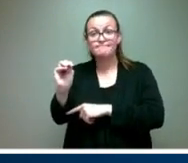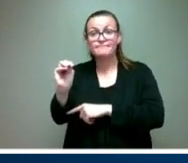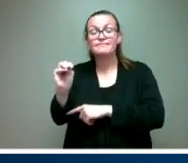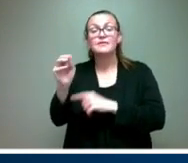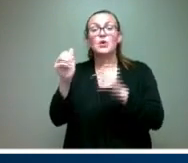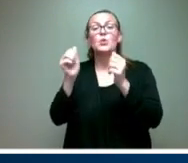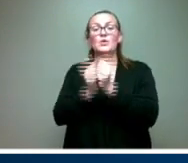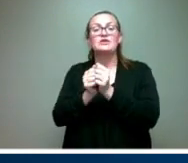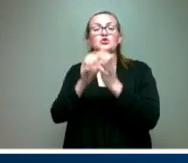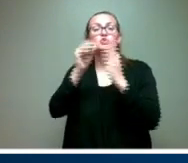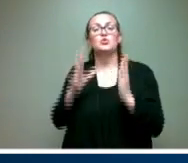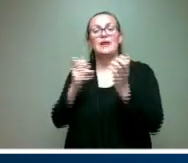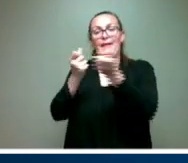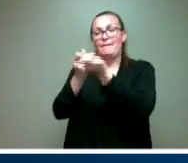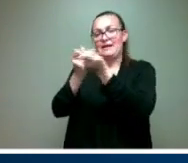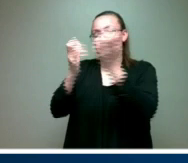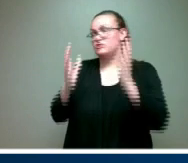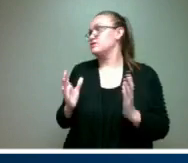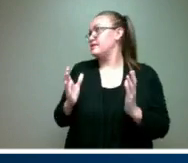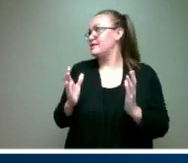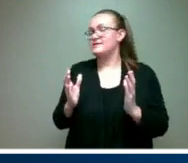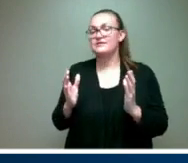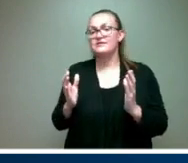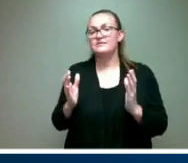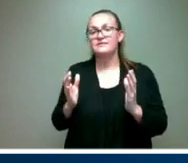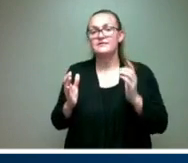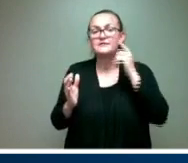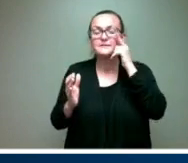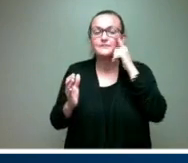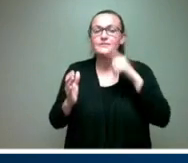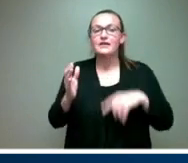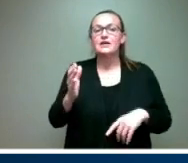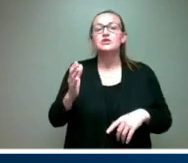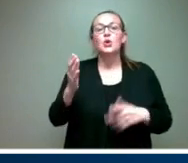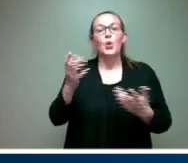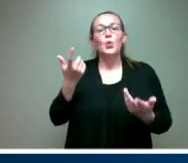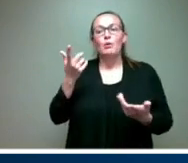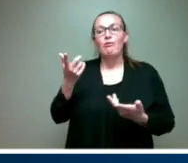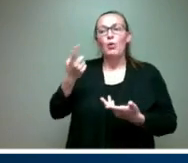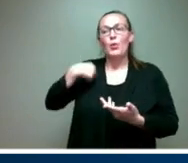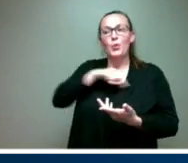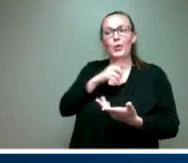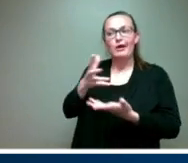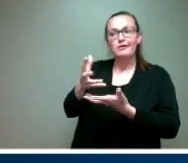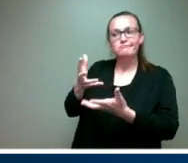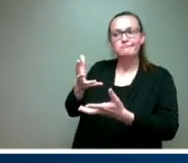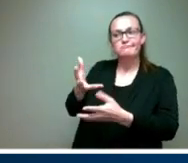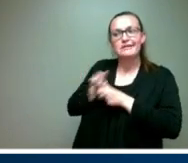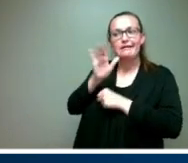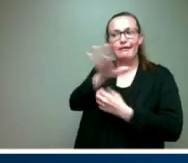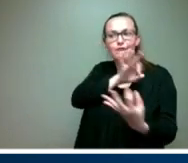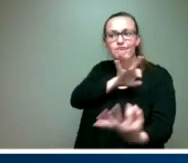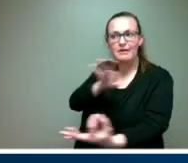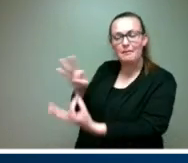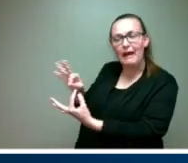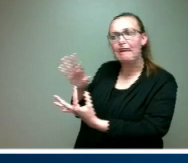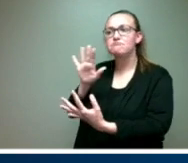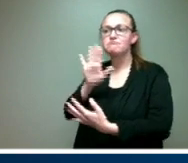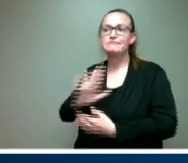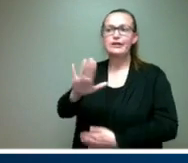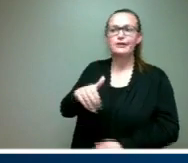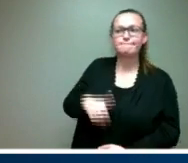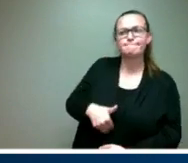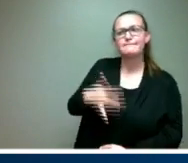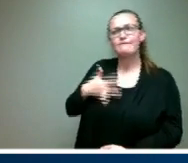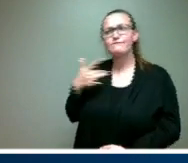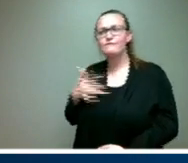know, addressing what they're feeling, what they need, and we're hearing it from them. So we're excited about that, because sometimes